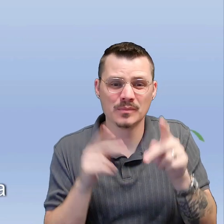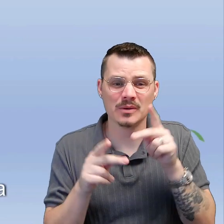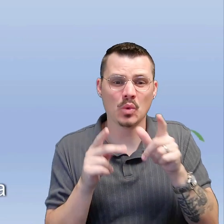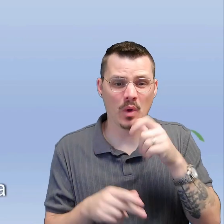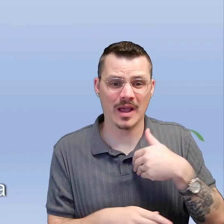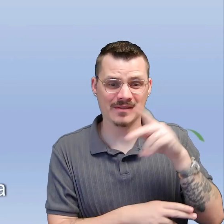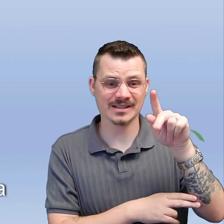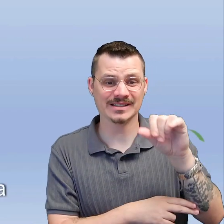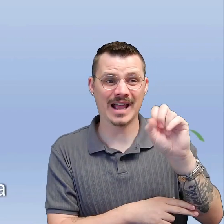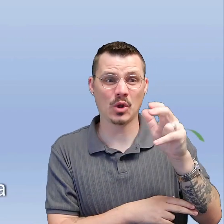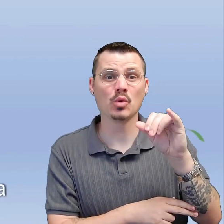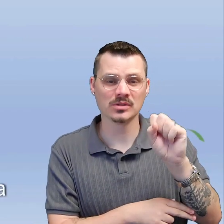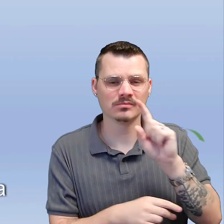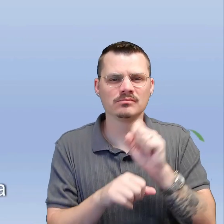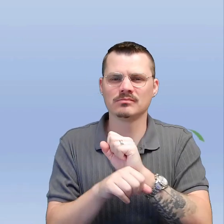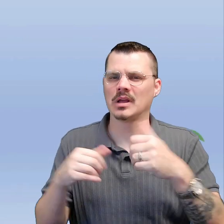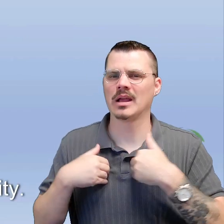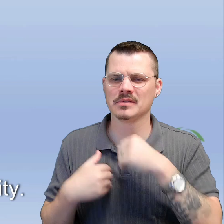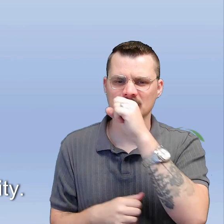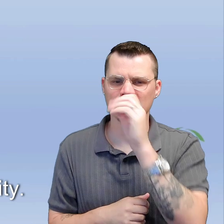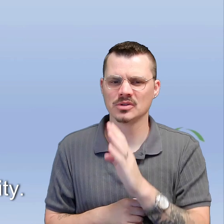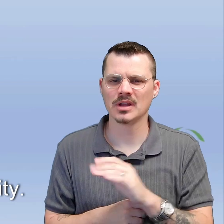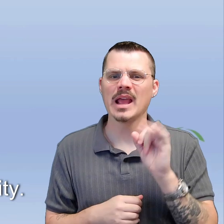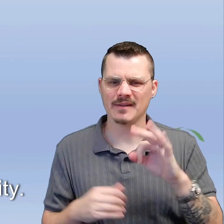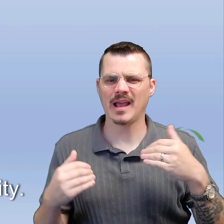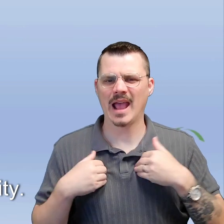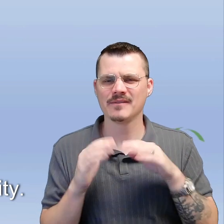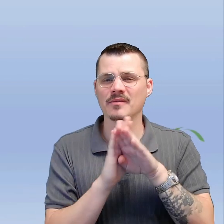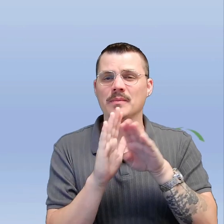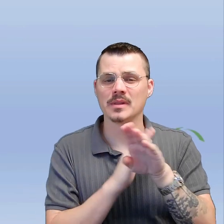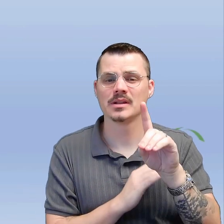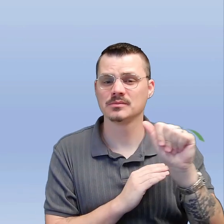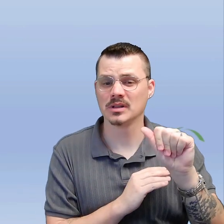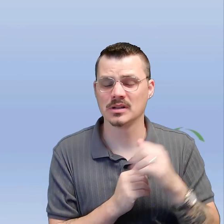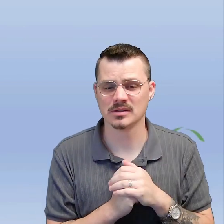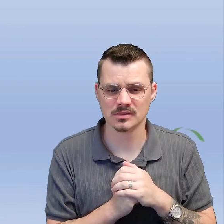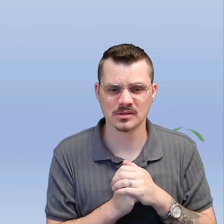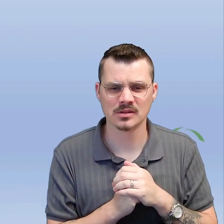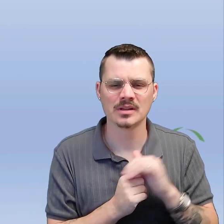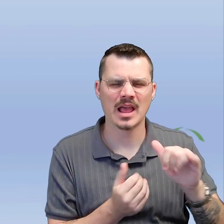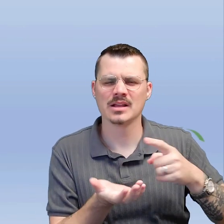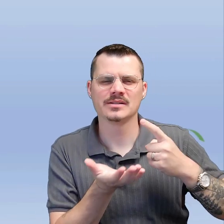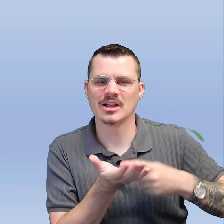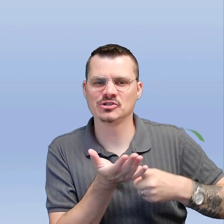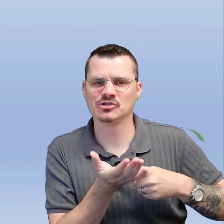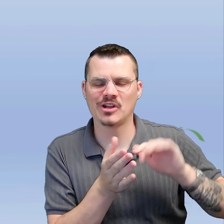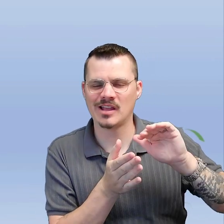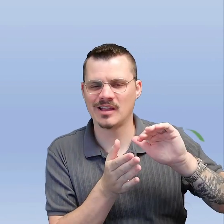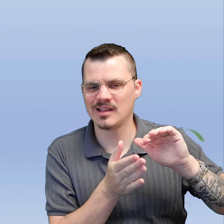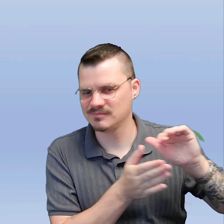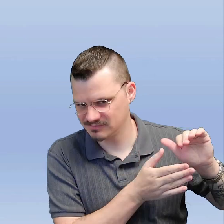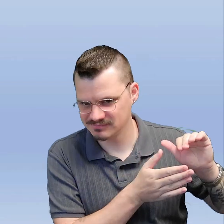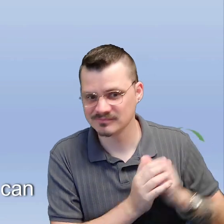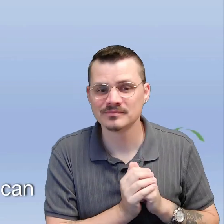with psychosis have schizophrenia if they have a developmental disability. That's a discussion for another